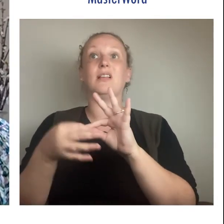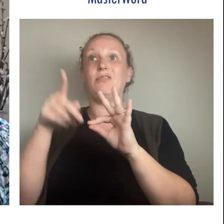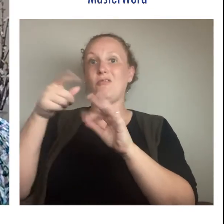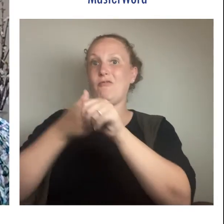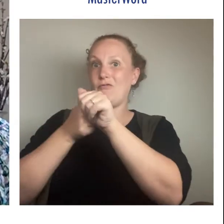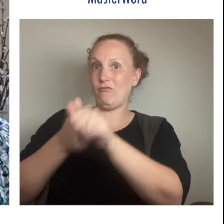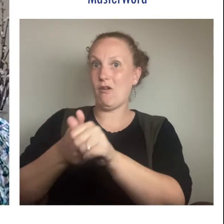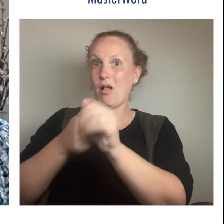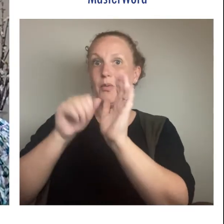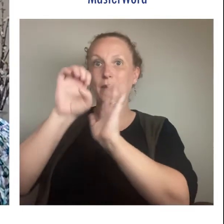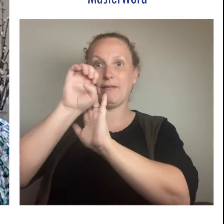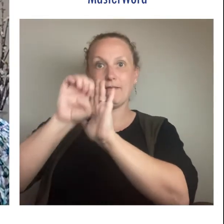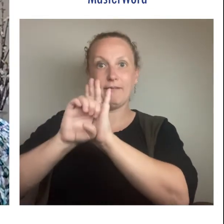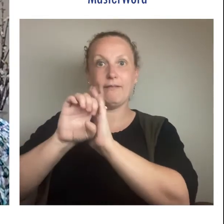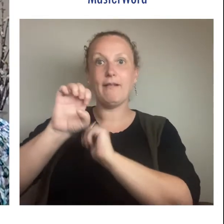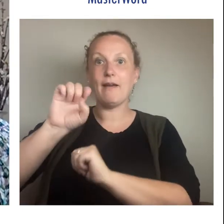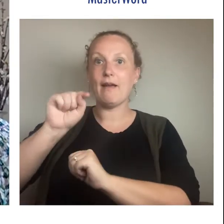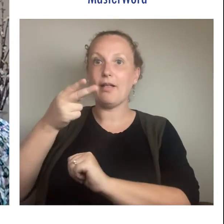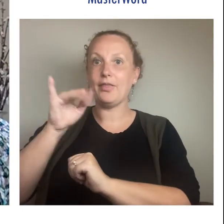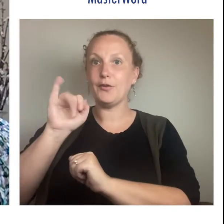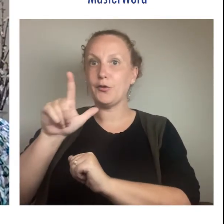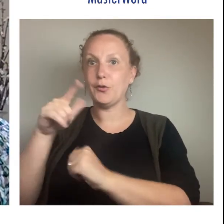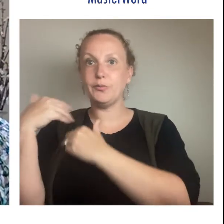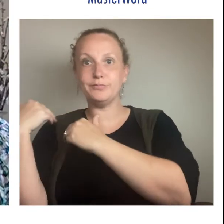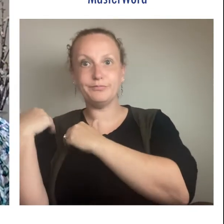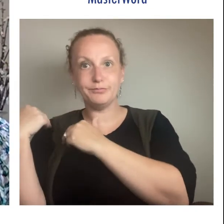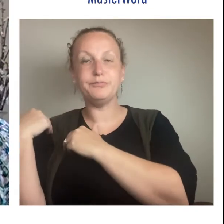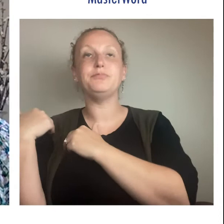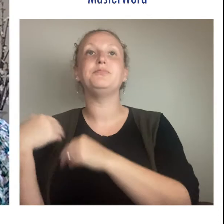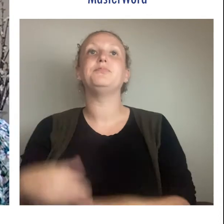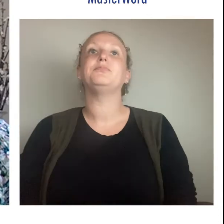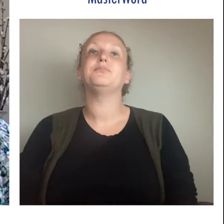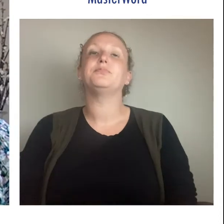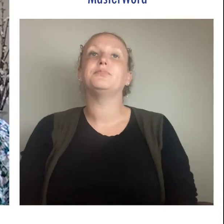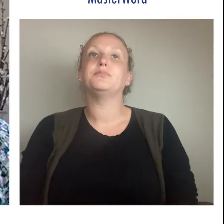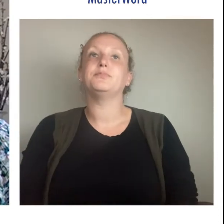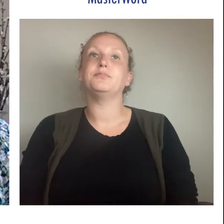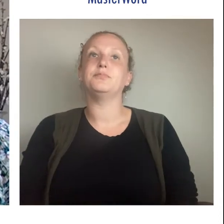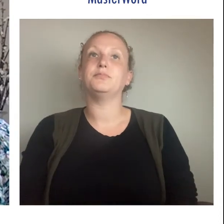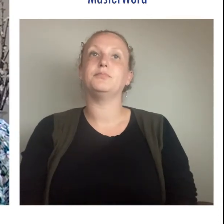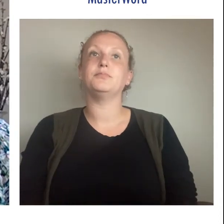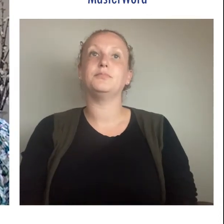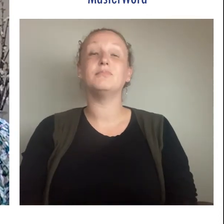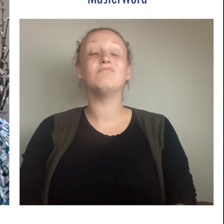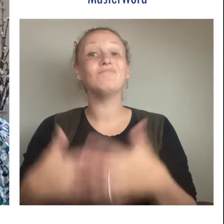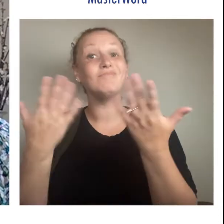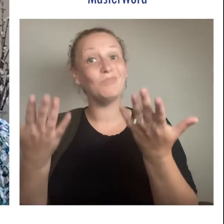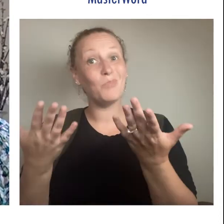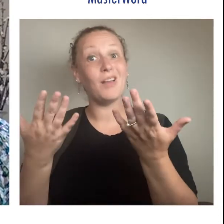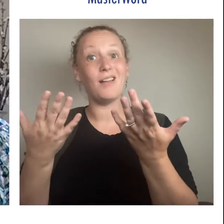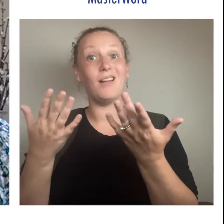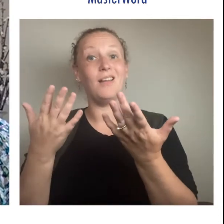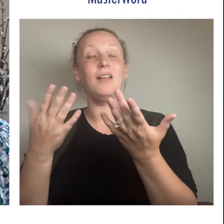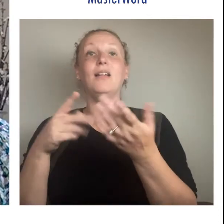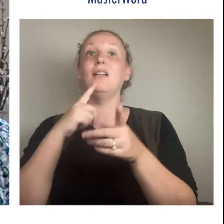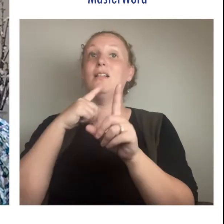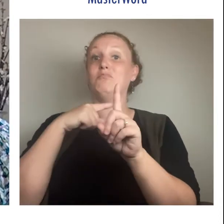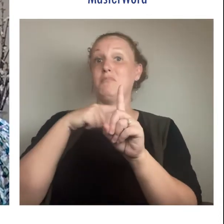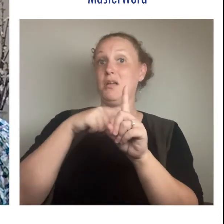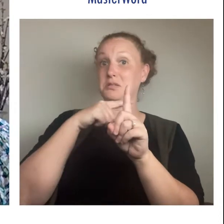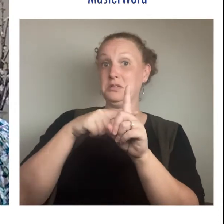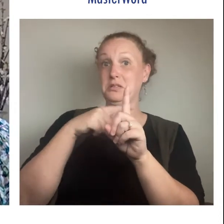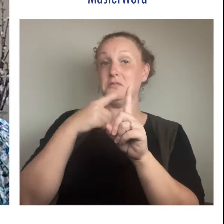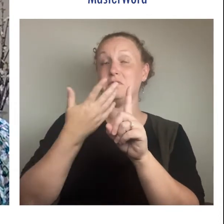obligations towards the client in the appropriate way. But on the flip side, I'd say that working in the